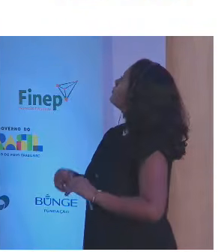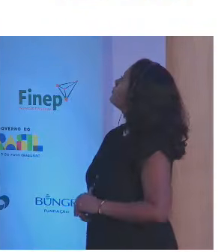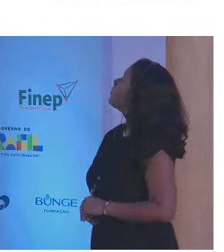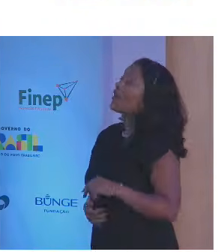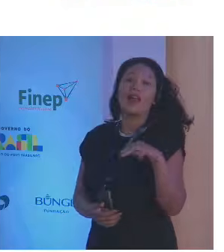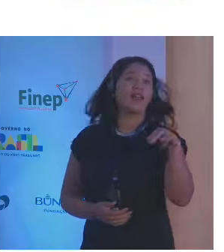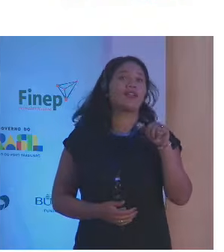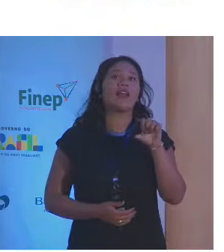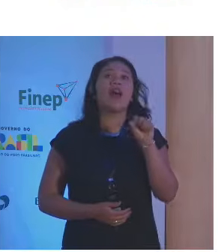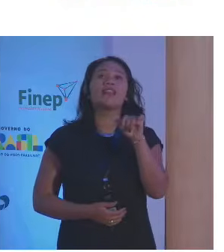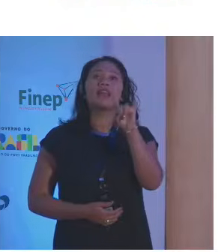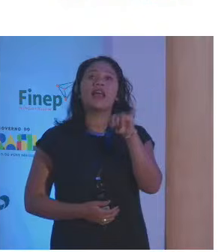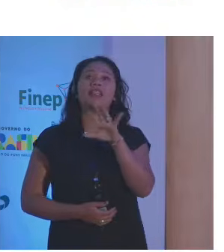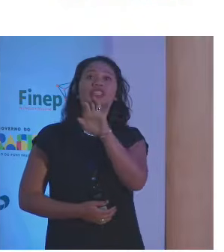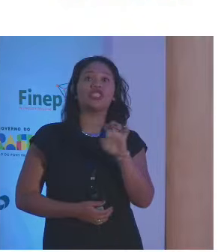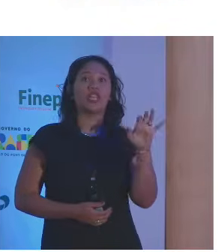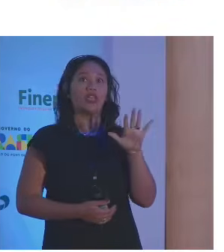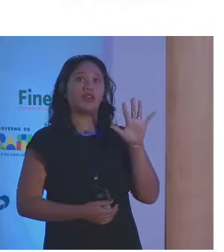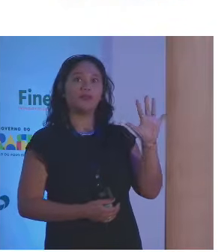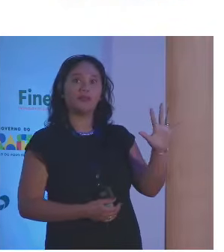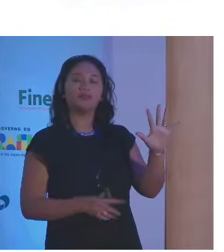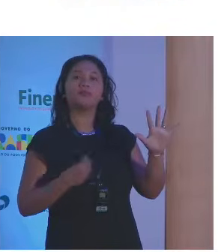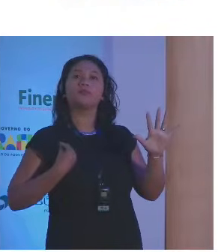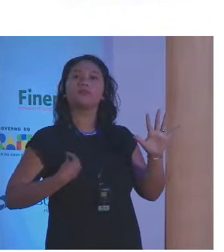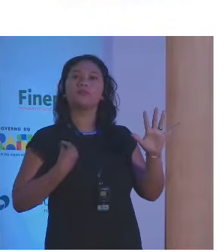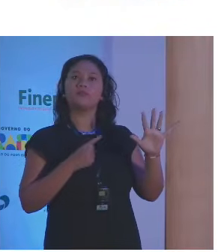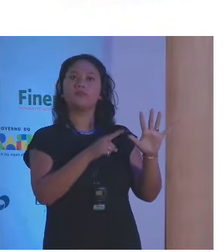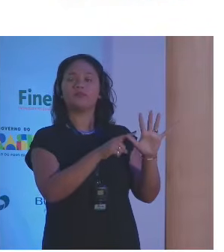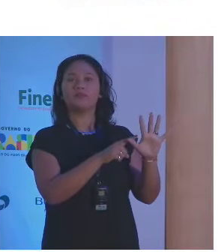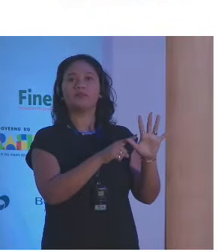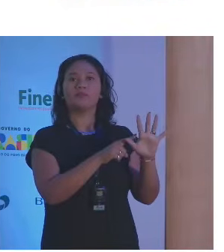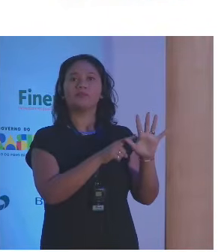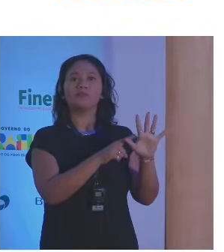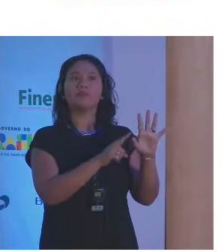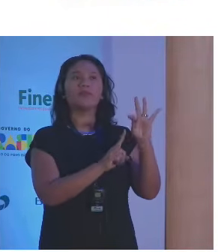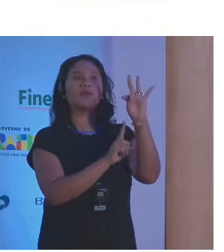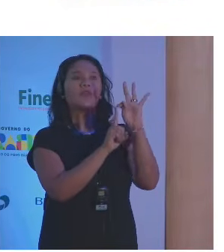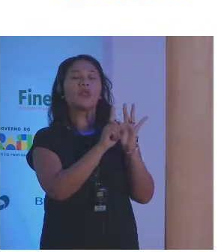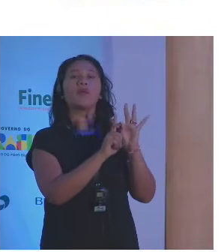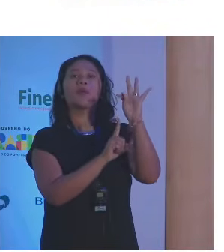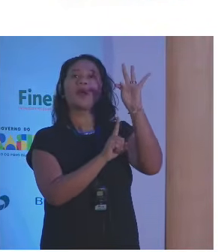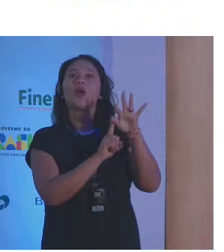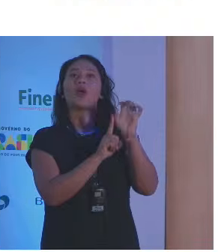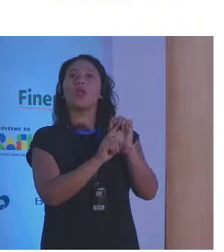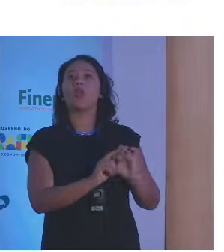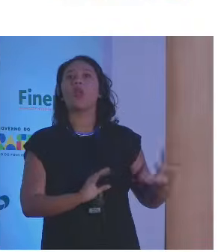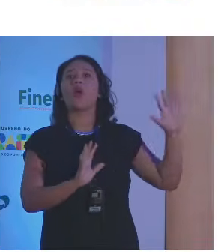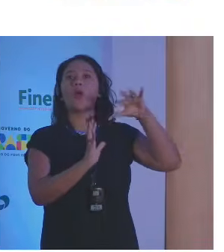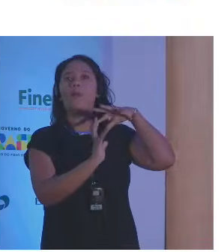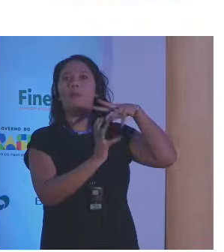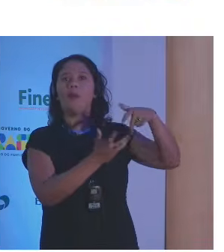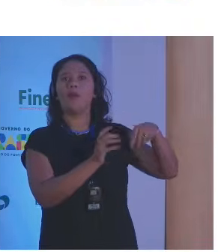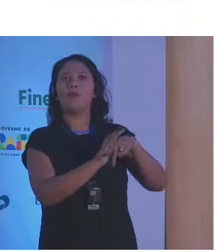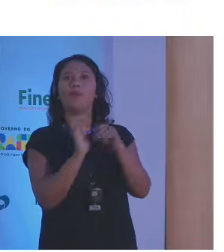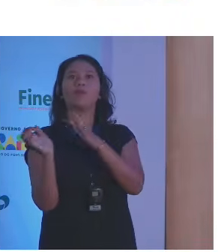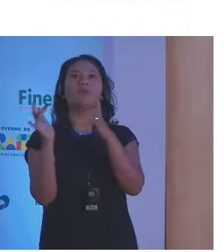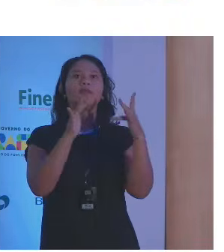left shows the global mean surface temperature during the pre-industrial